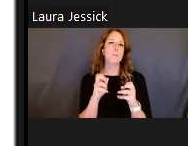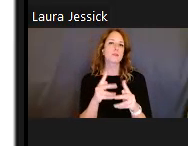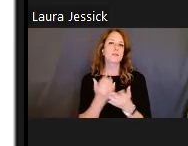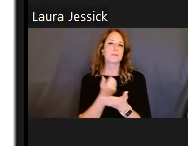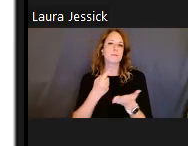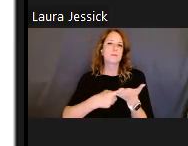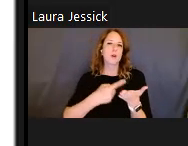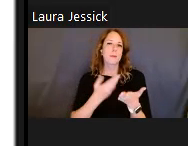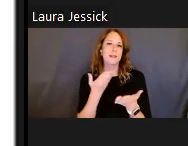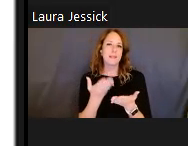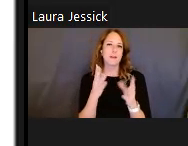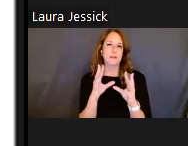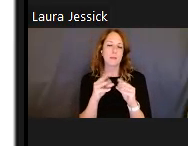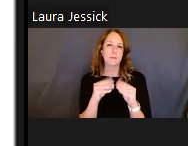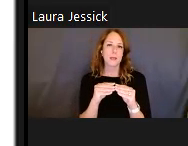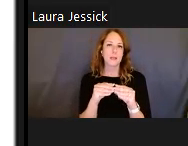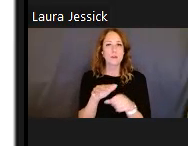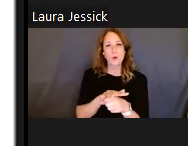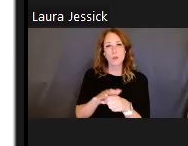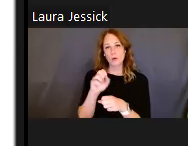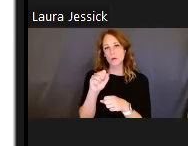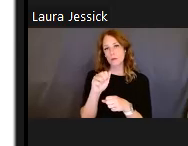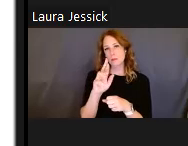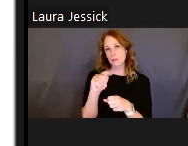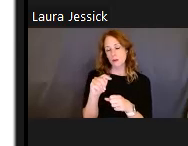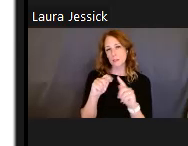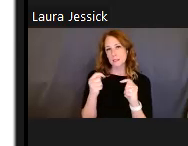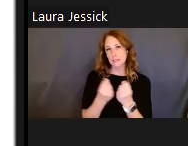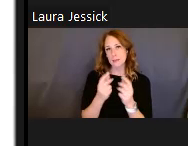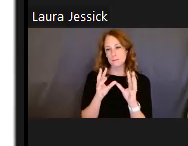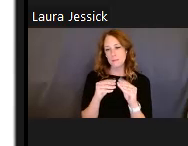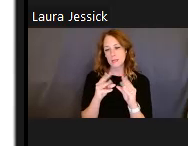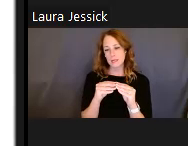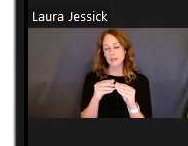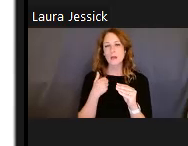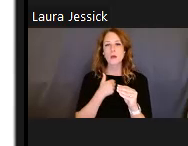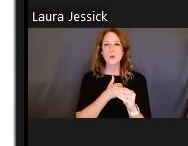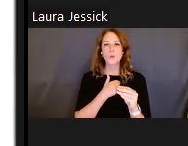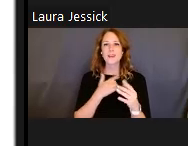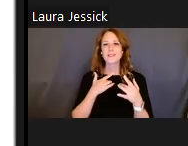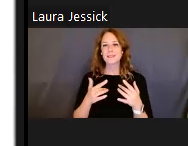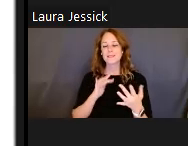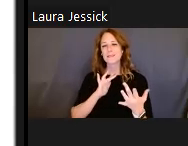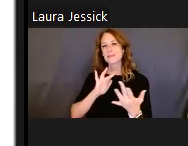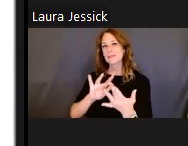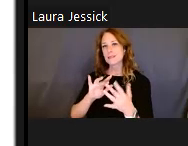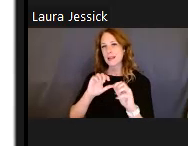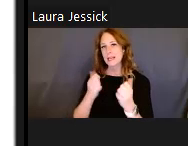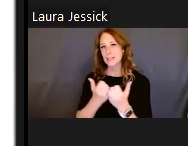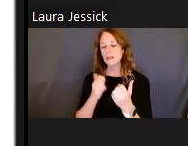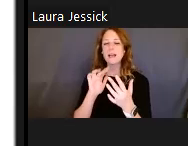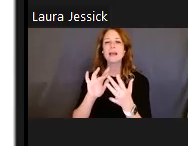our local SART team as well, we tend to conduct outreach for agency participation, right? And